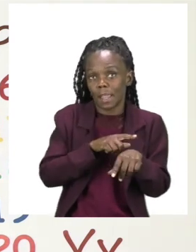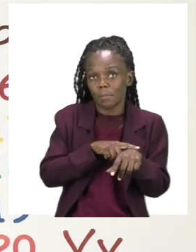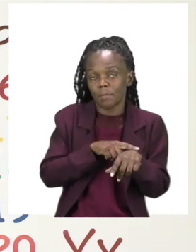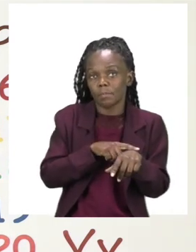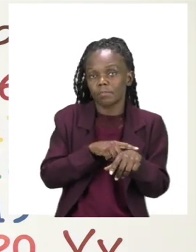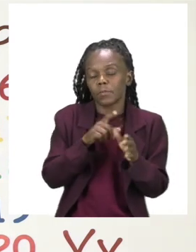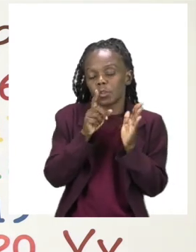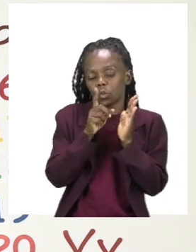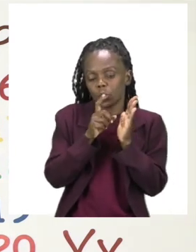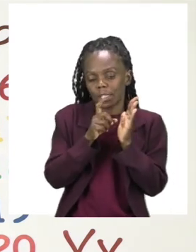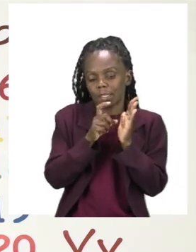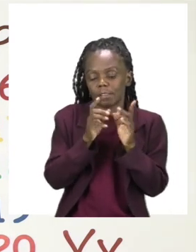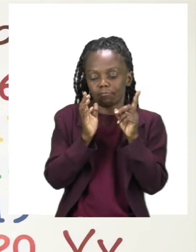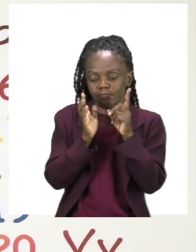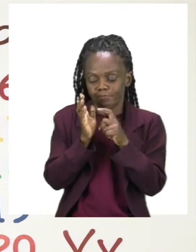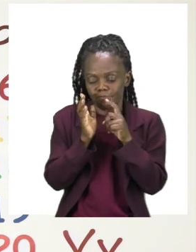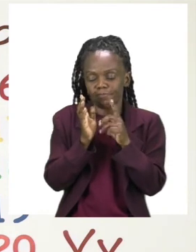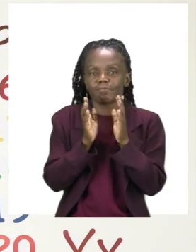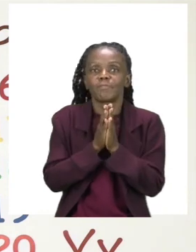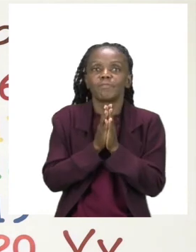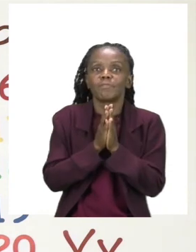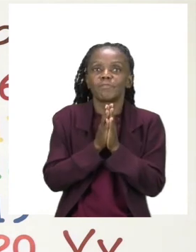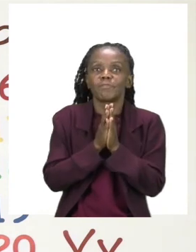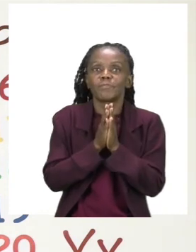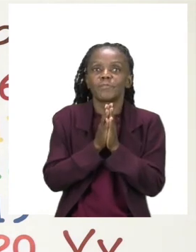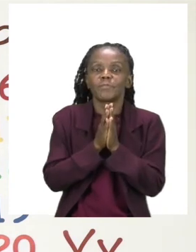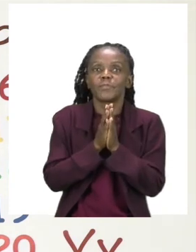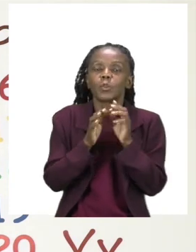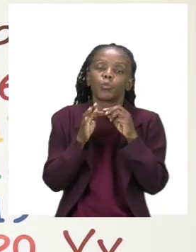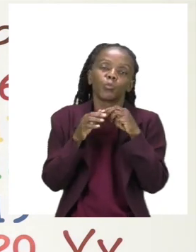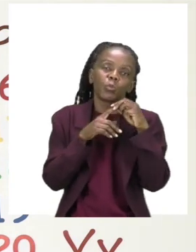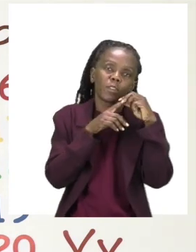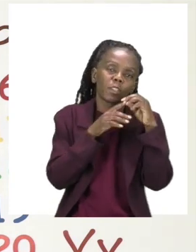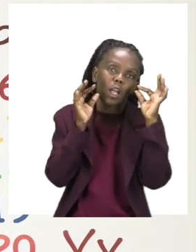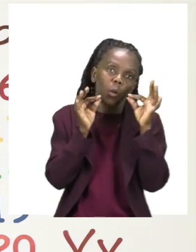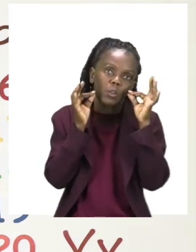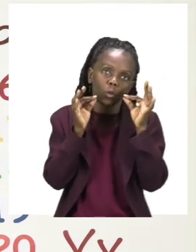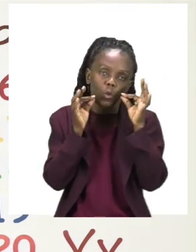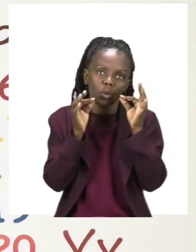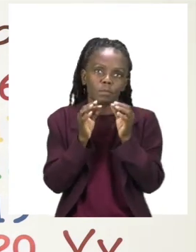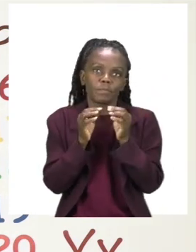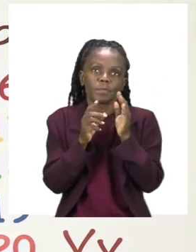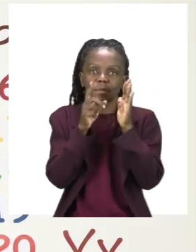your sanitizer and we will sing our special sanitizing song.